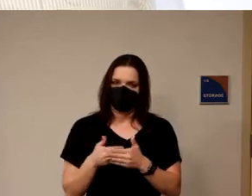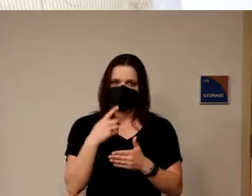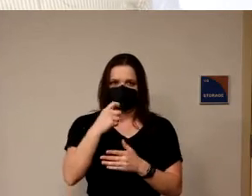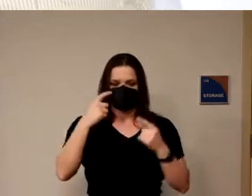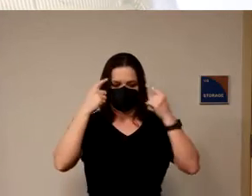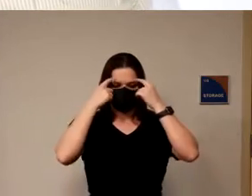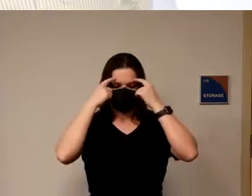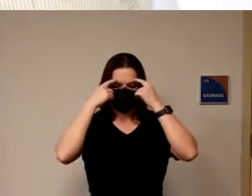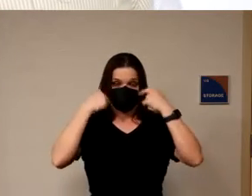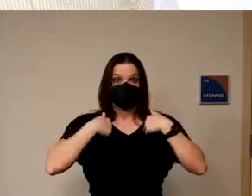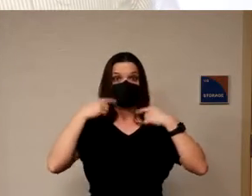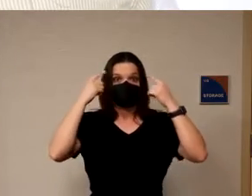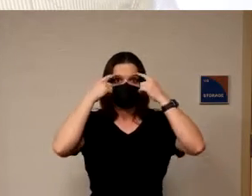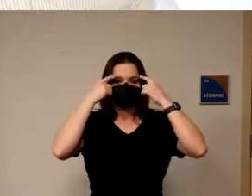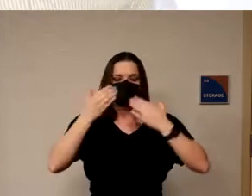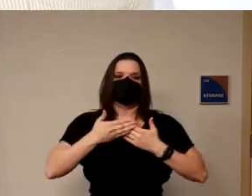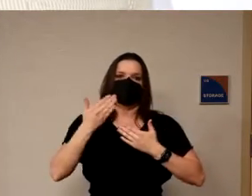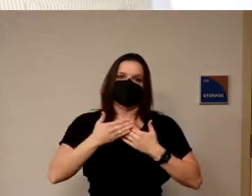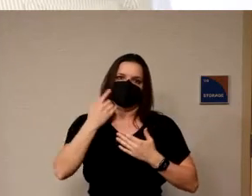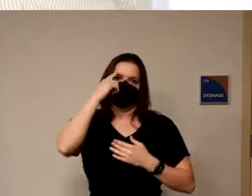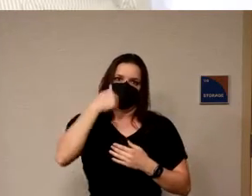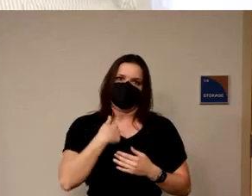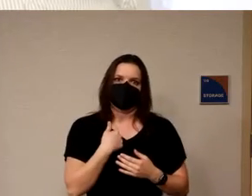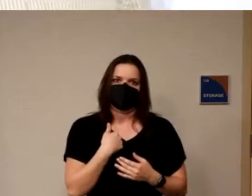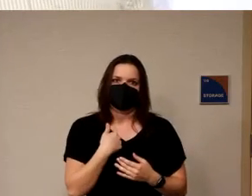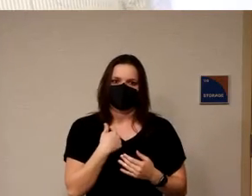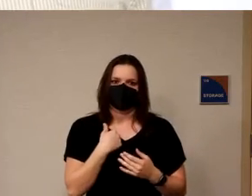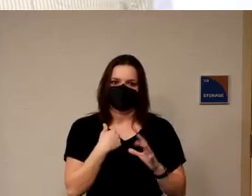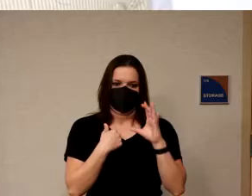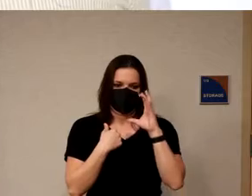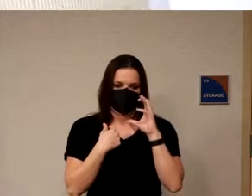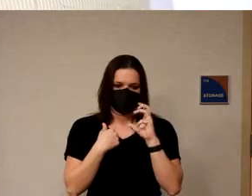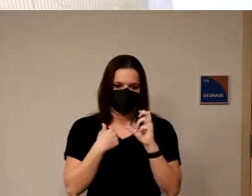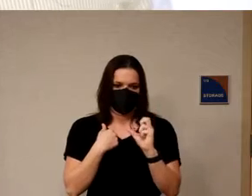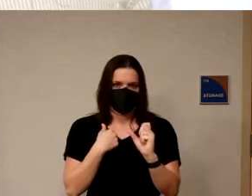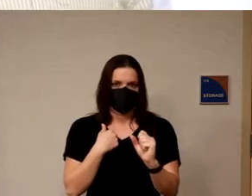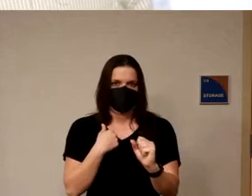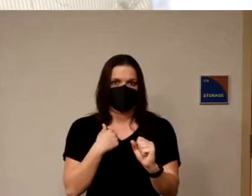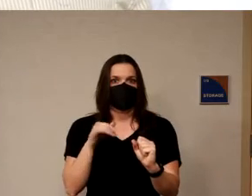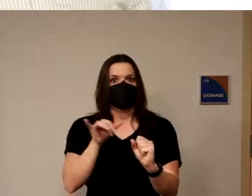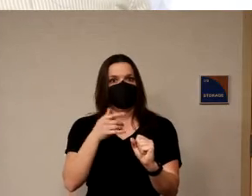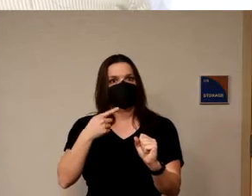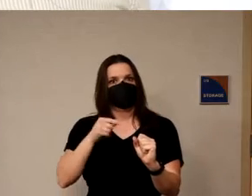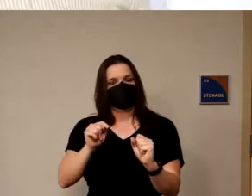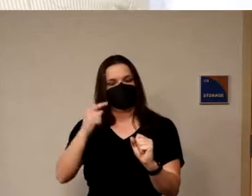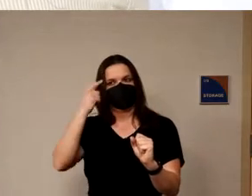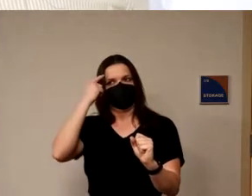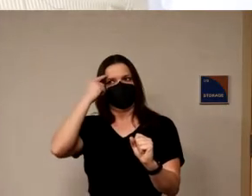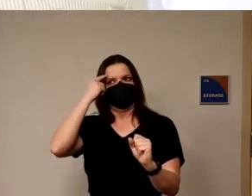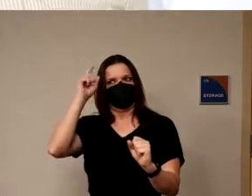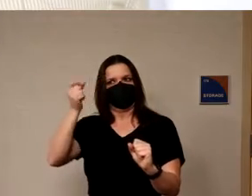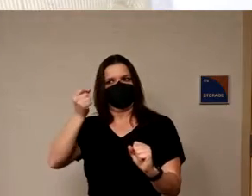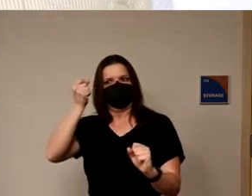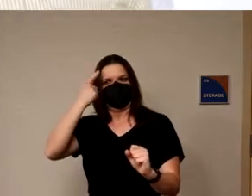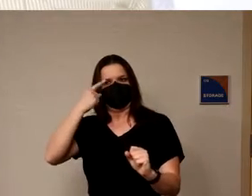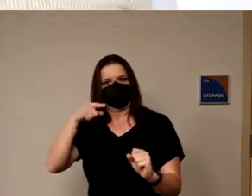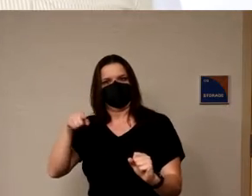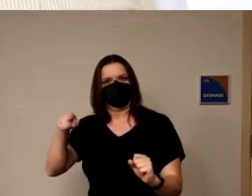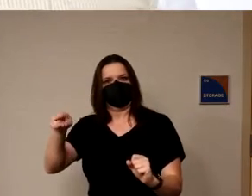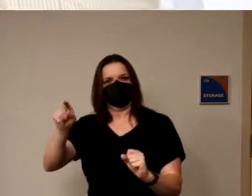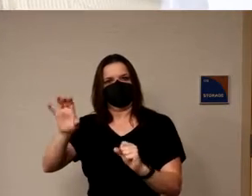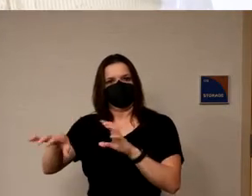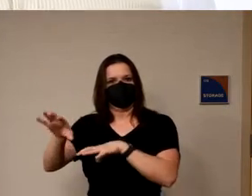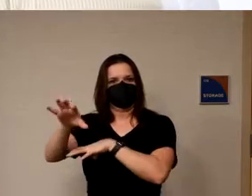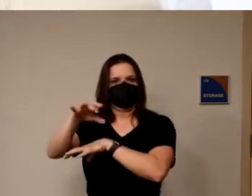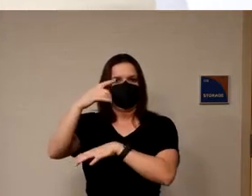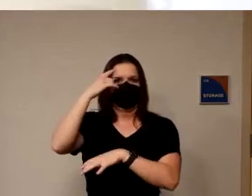mentally, that's the easiest thing for my mind to gravitate towards. And then I also try to take in consideration understanding